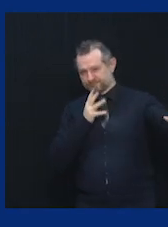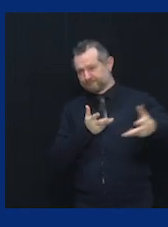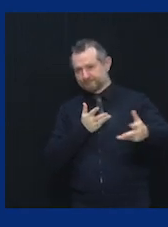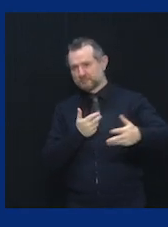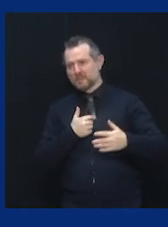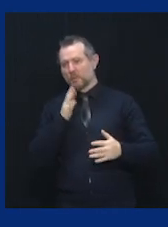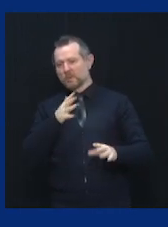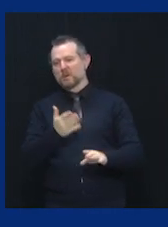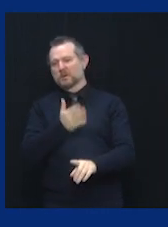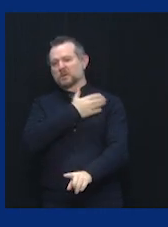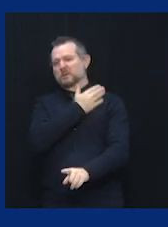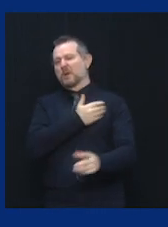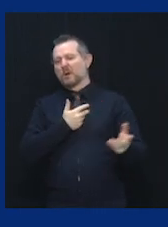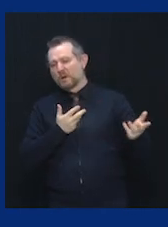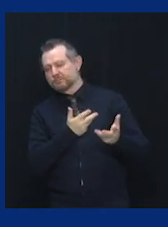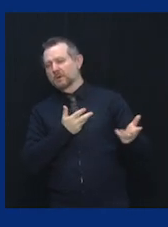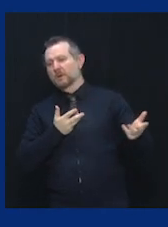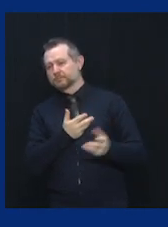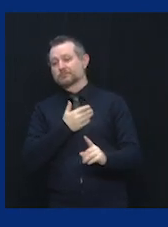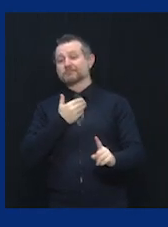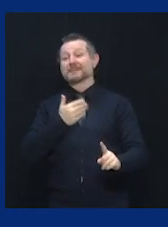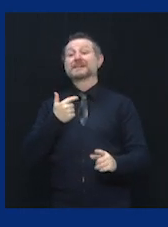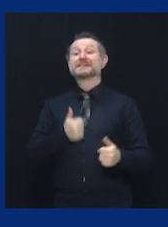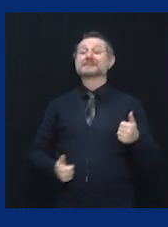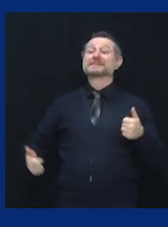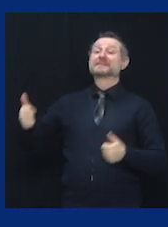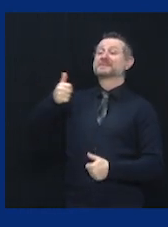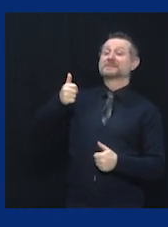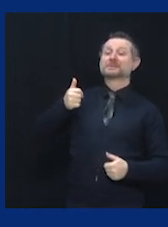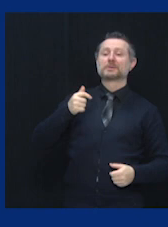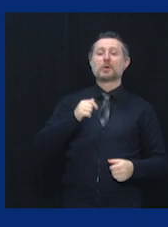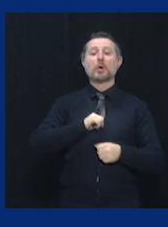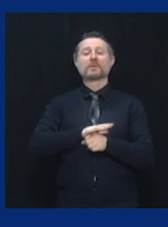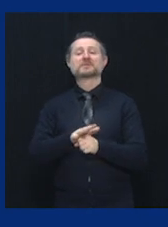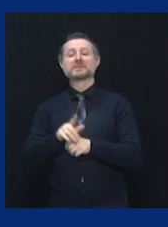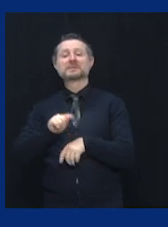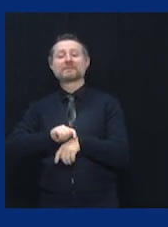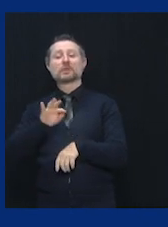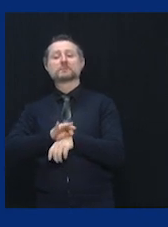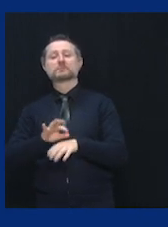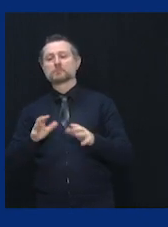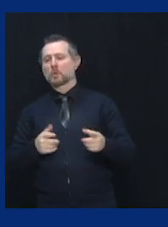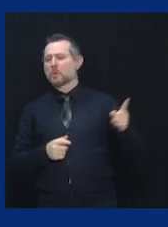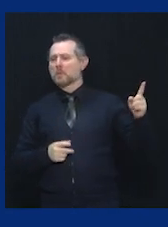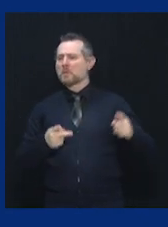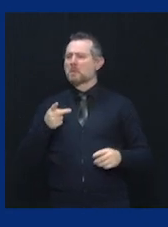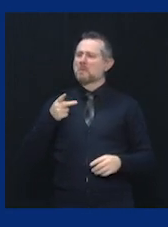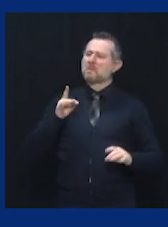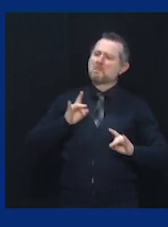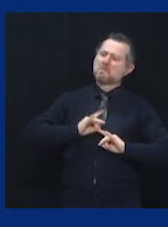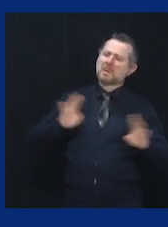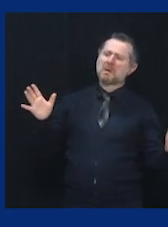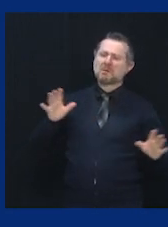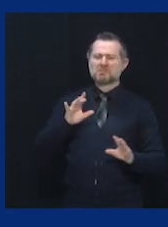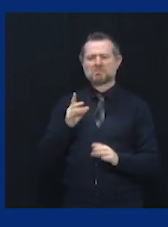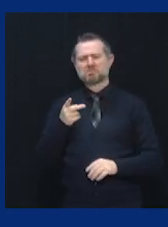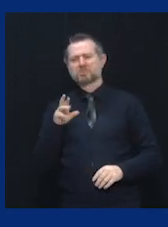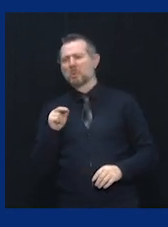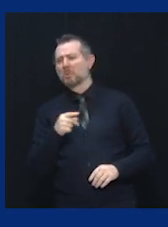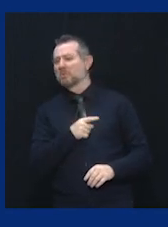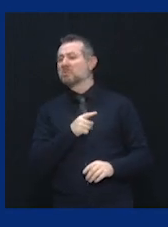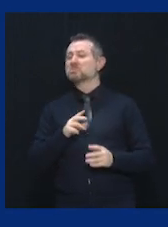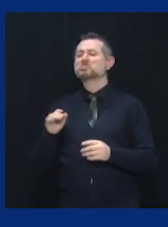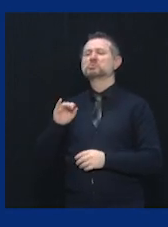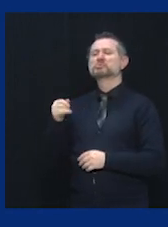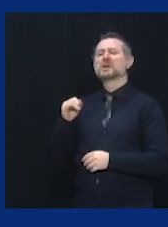conversations. The head of the COVID task force is a real pro named Jeff Zients. I've been talking with